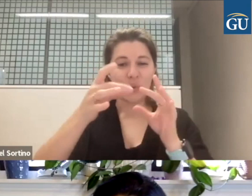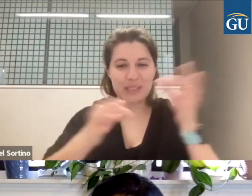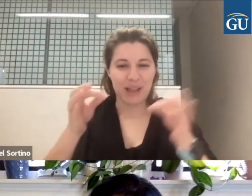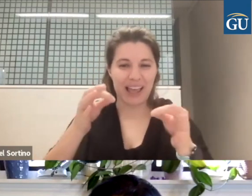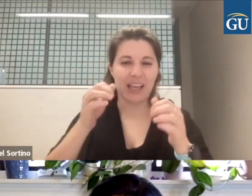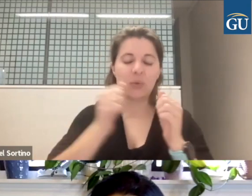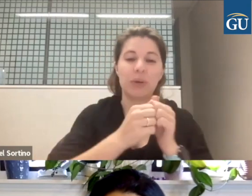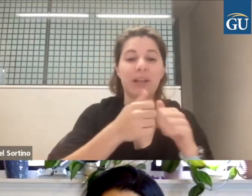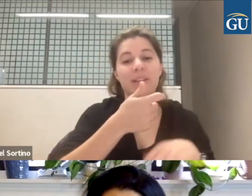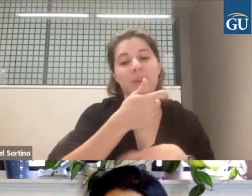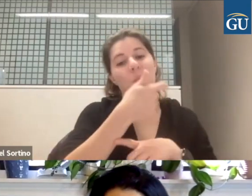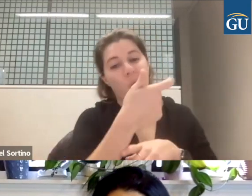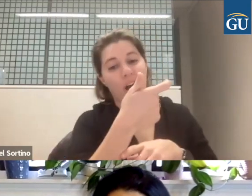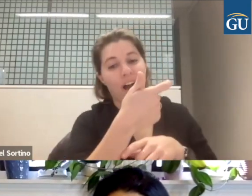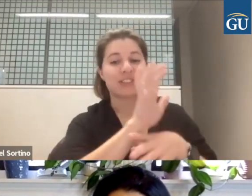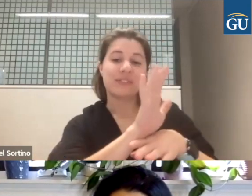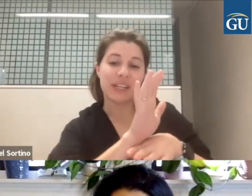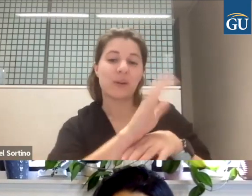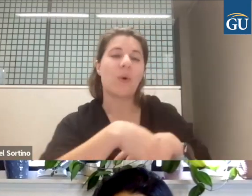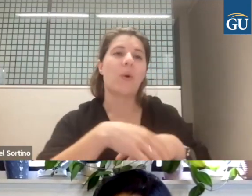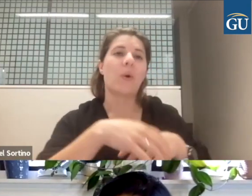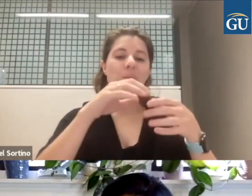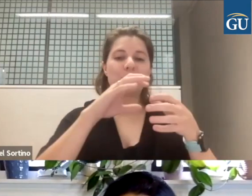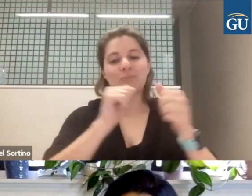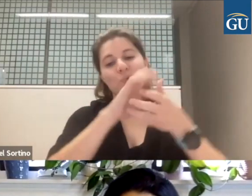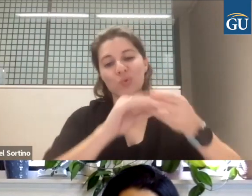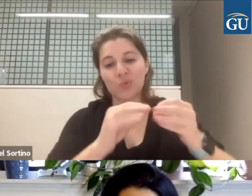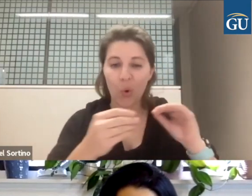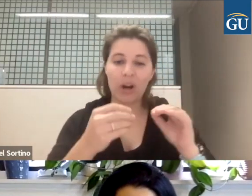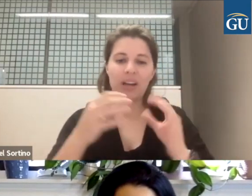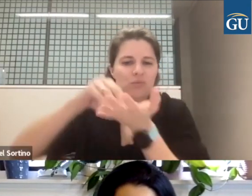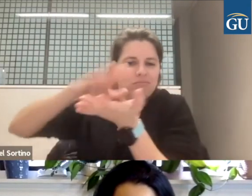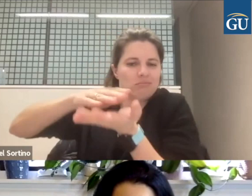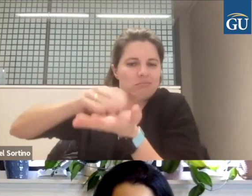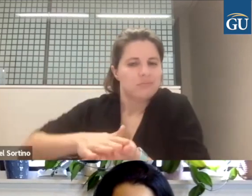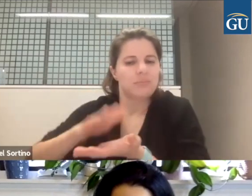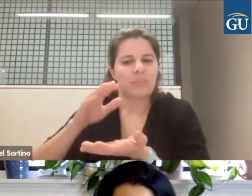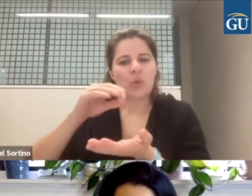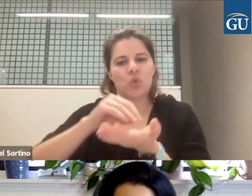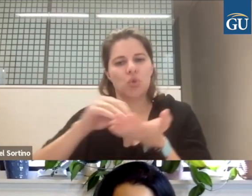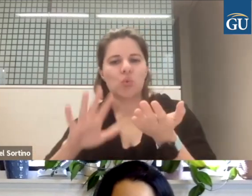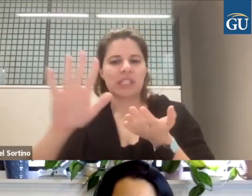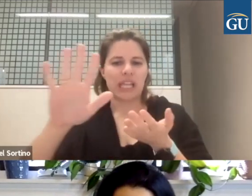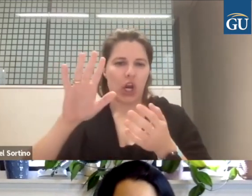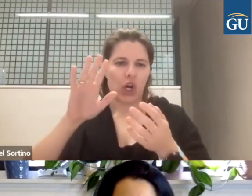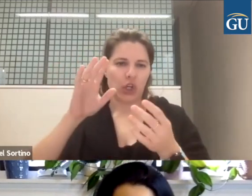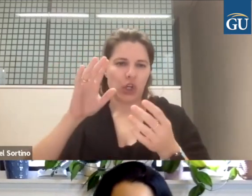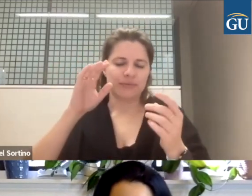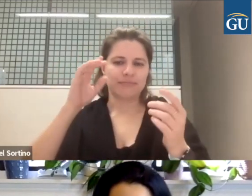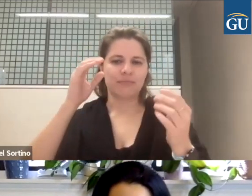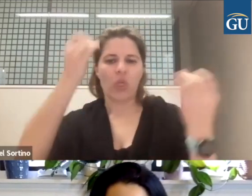So my question is, your study speaks to somebody watching a video with a story, and